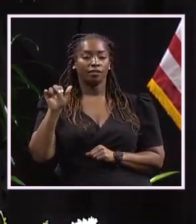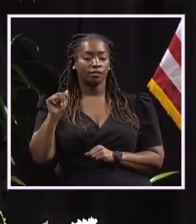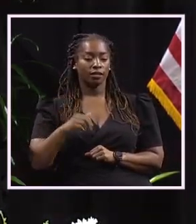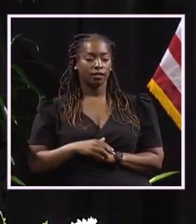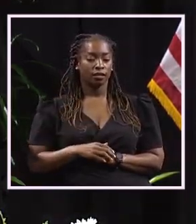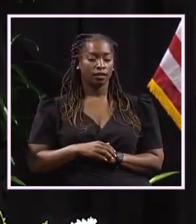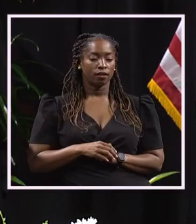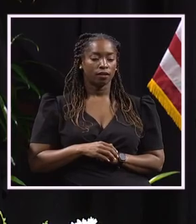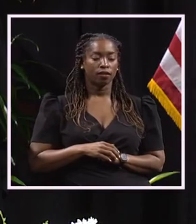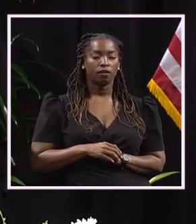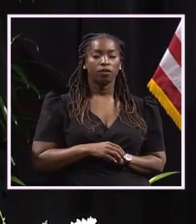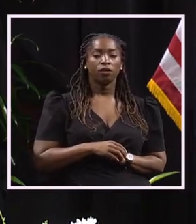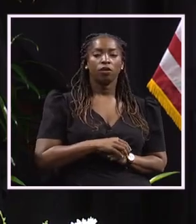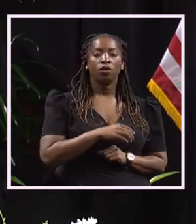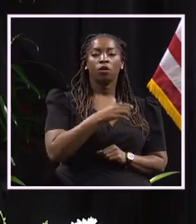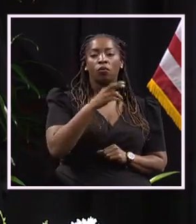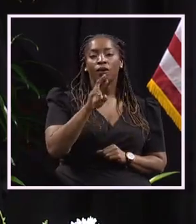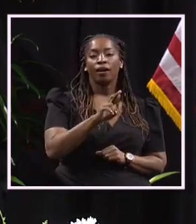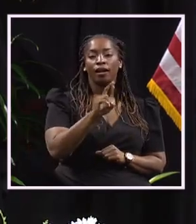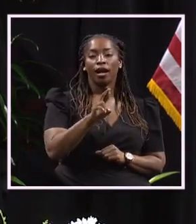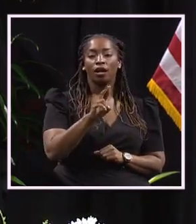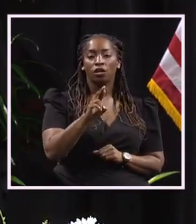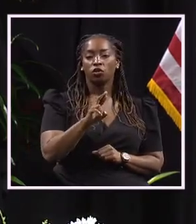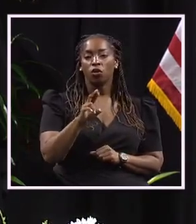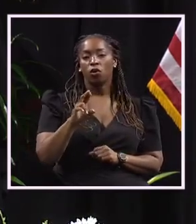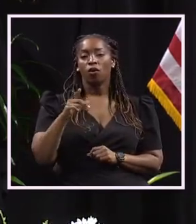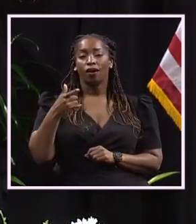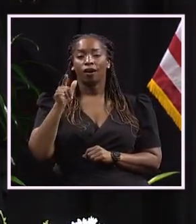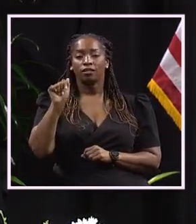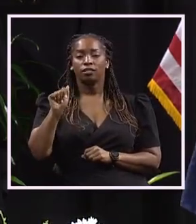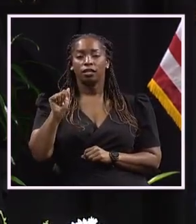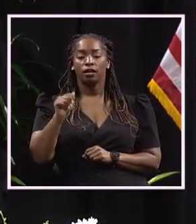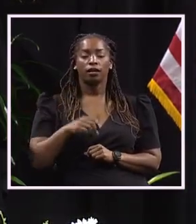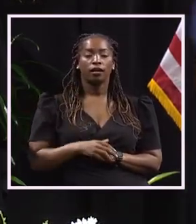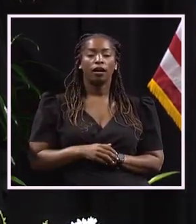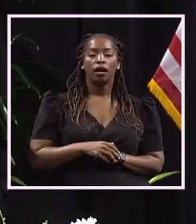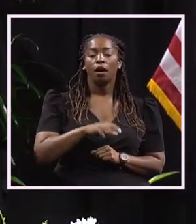Eduardo Alberto Torres, cum laude, Melanie Gonzalez,